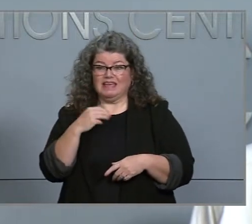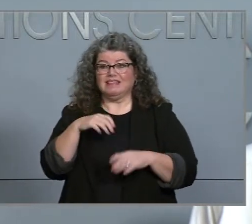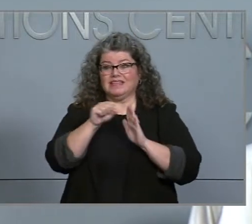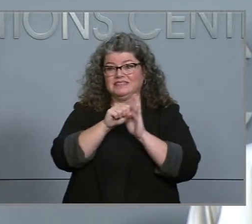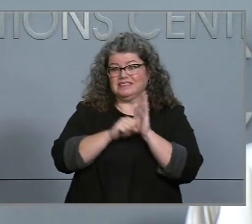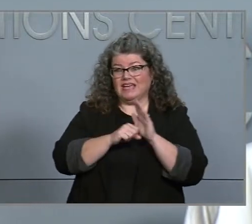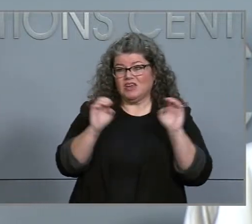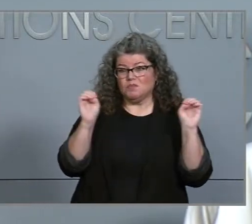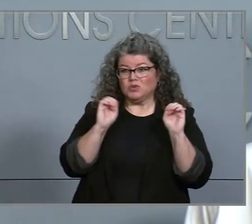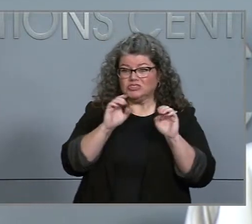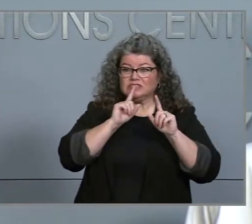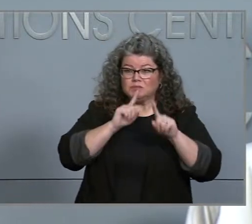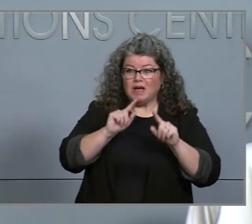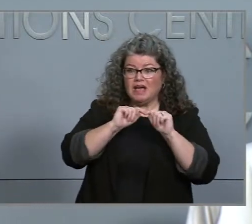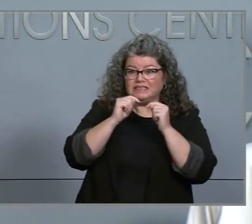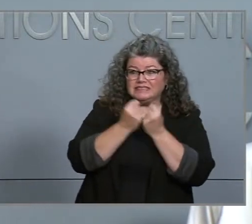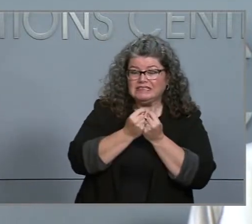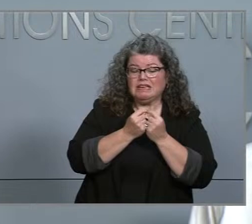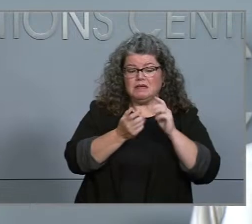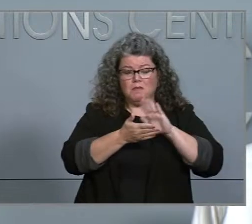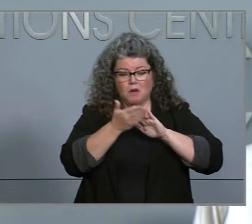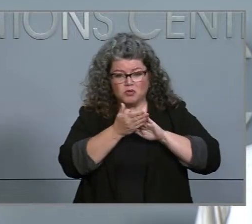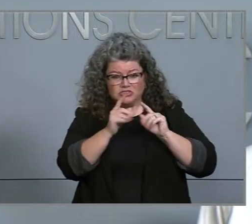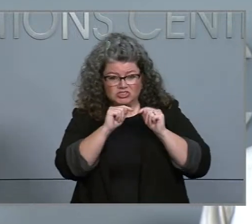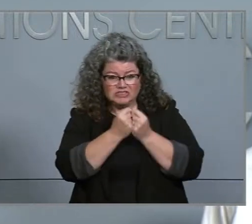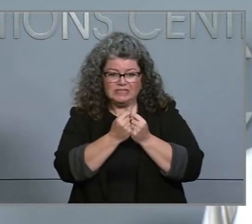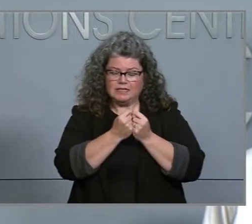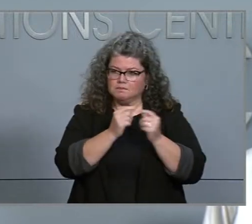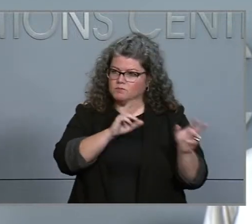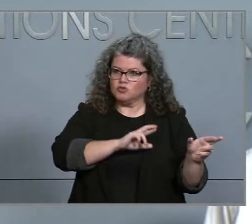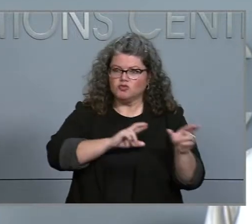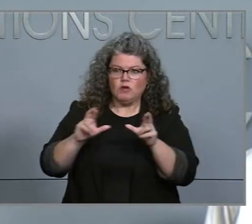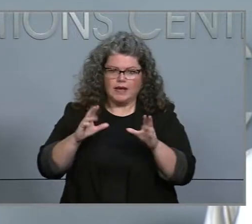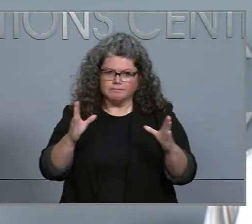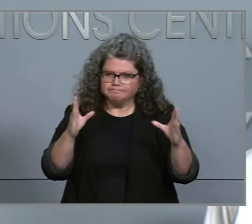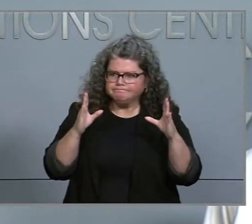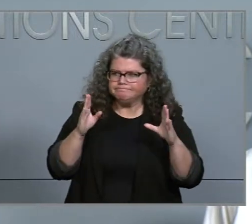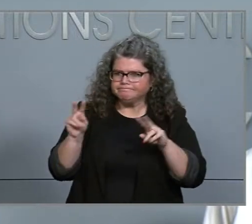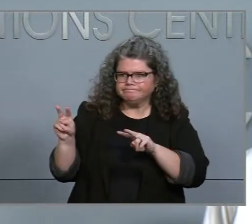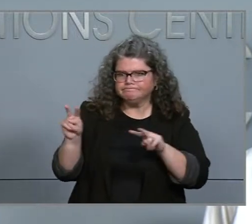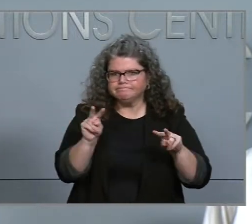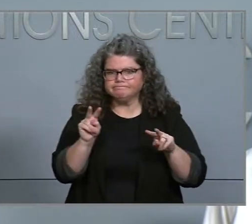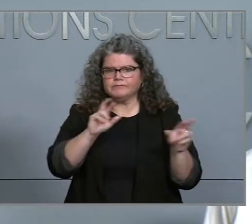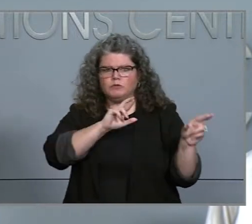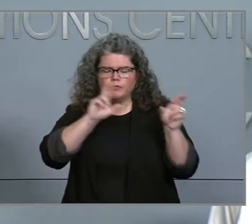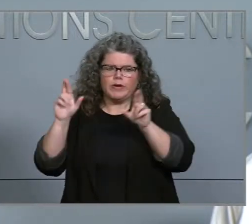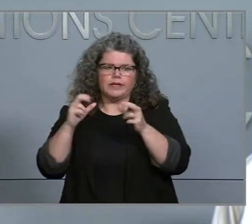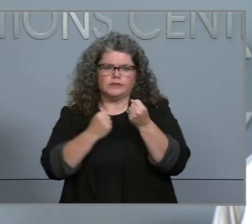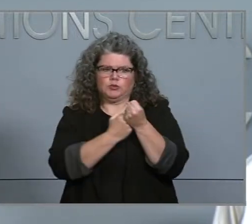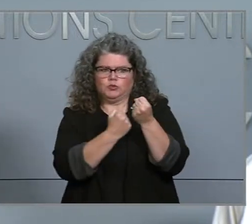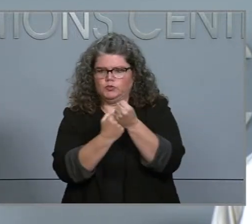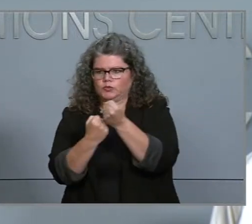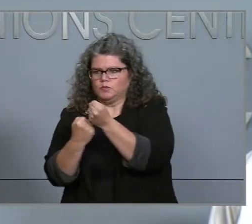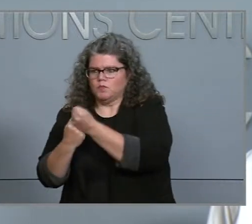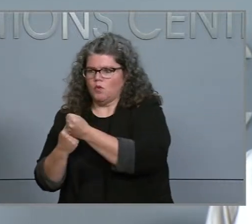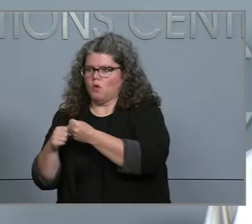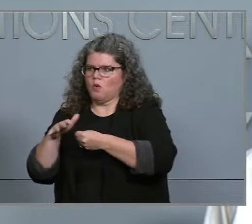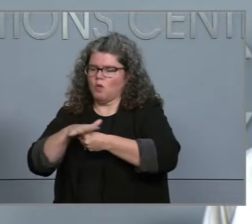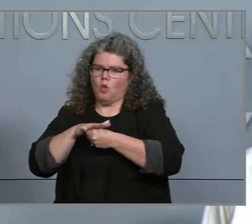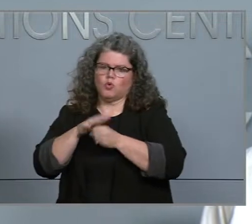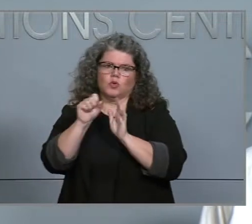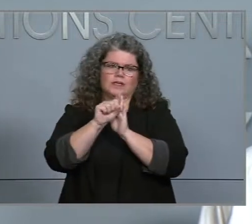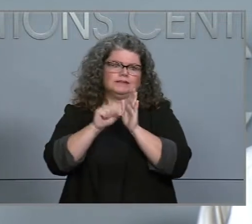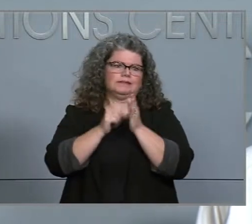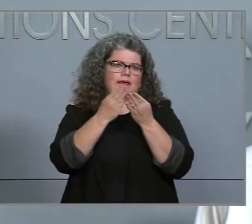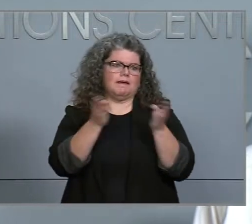of the State Emergency Response Team have been activated at an enhanced watch to support capability needs of our local and